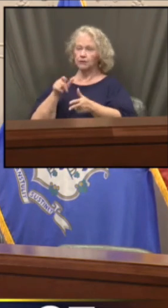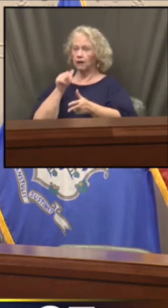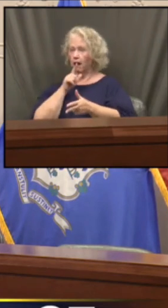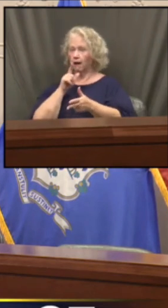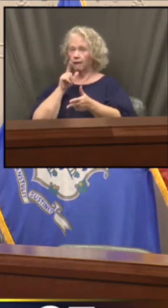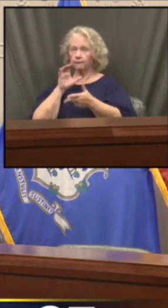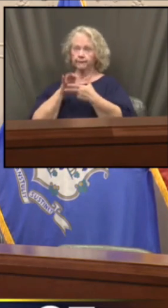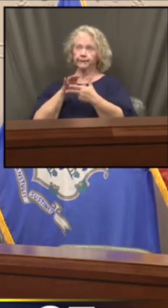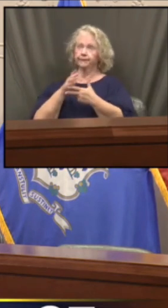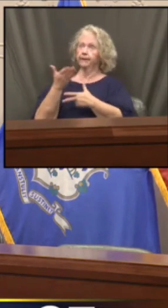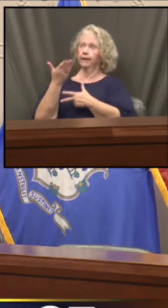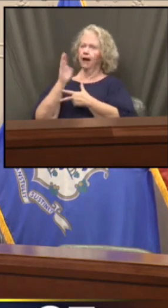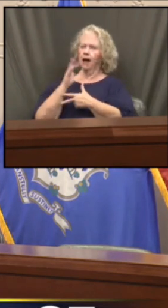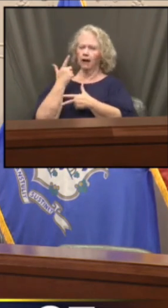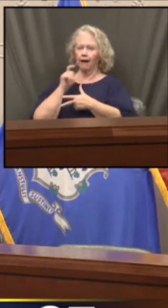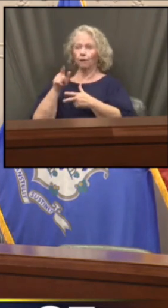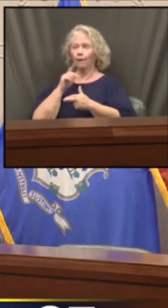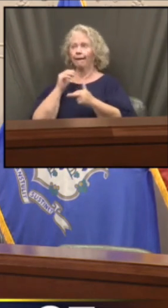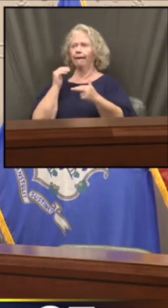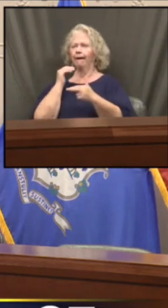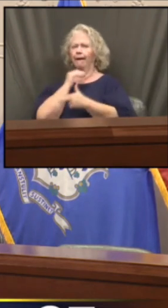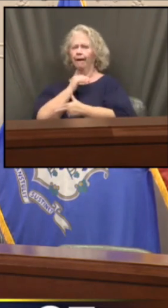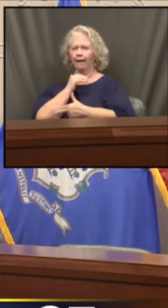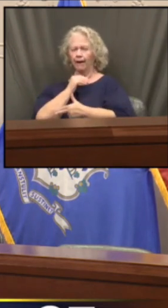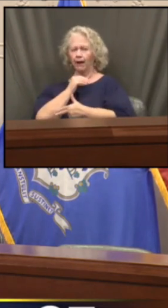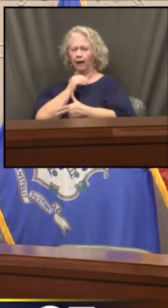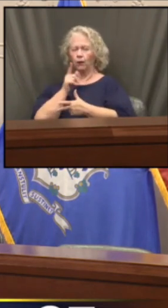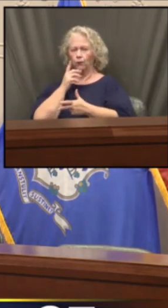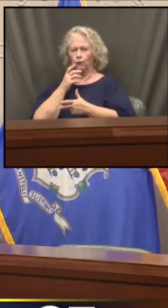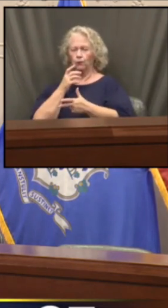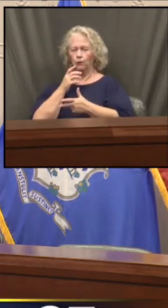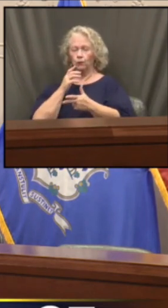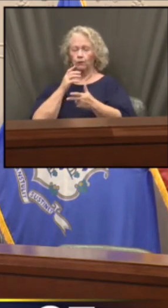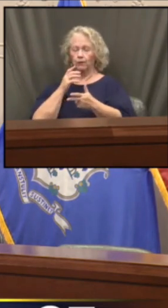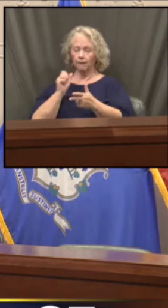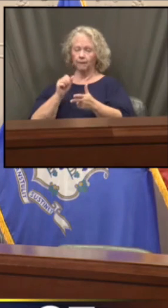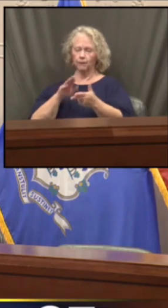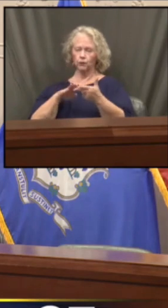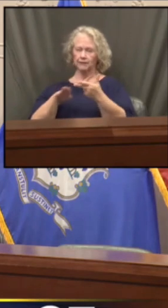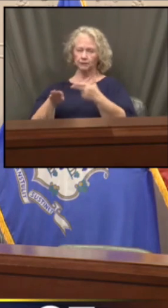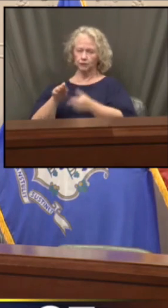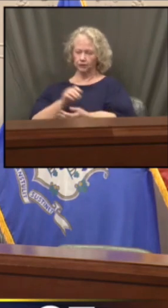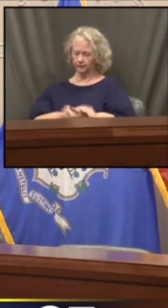in effect, to get an exemption?